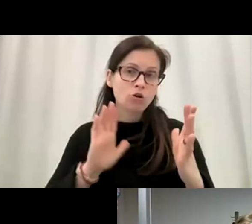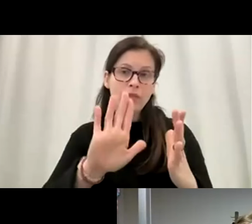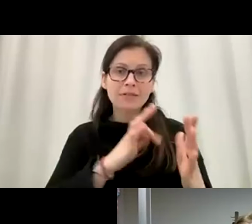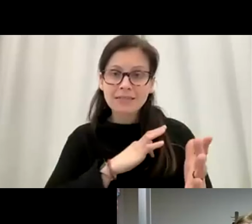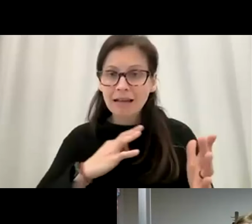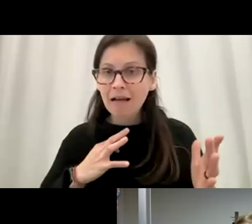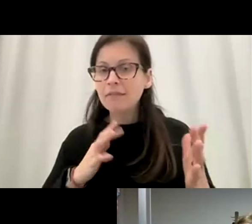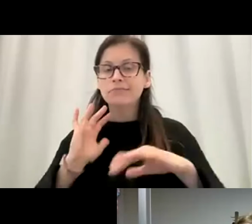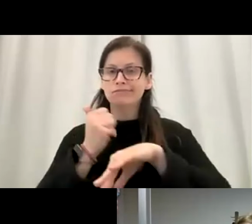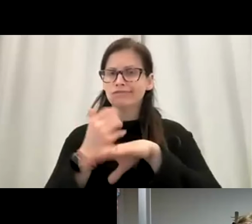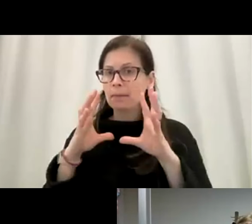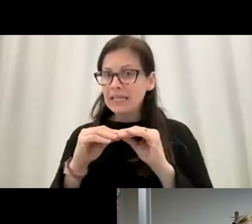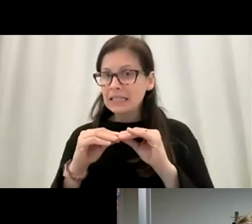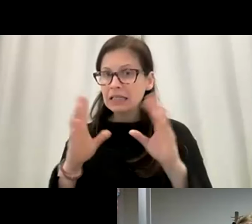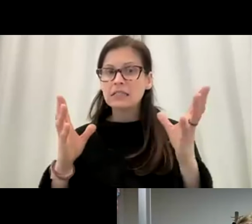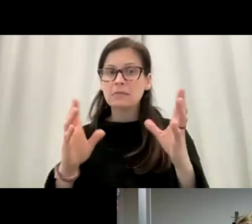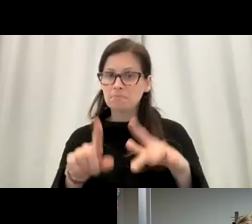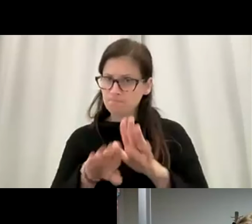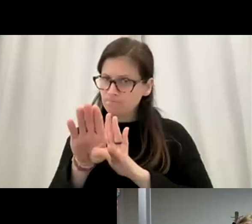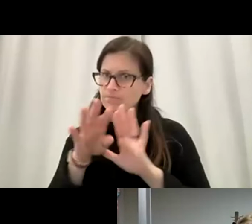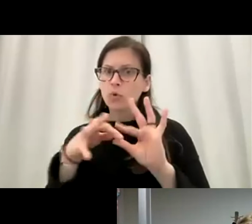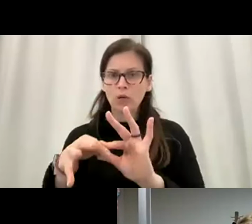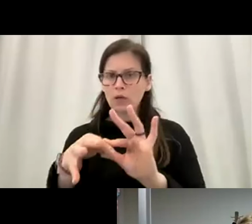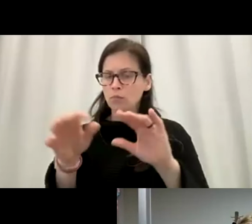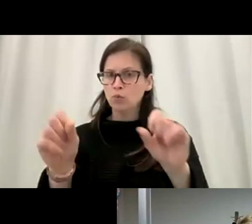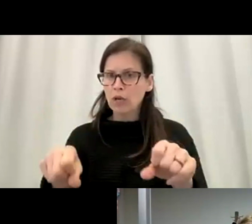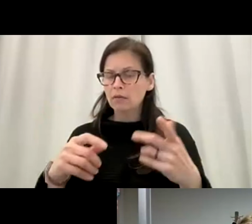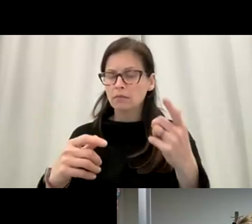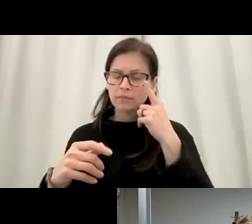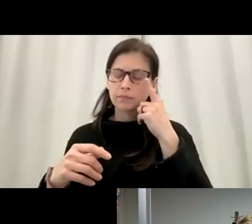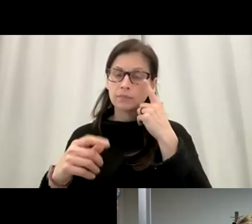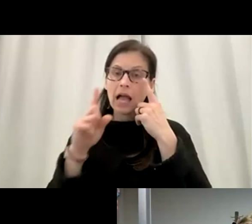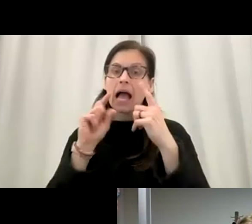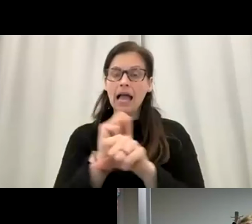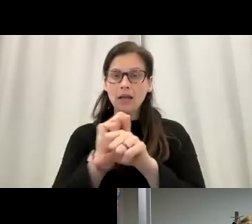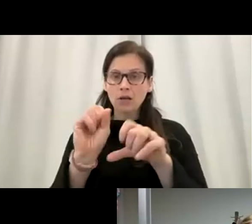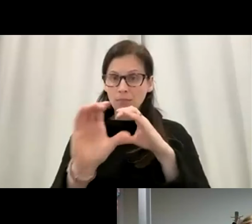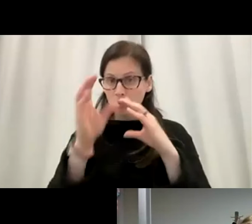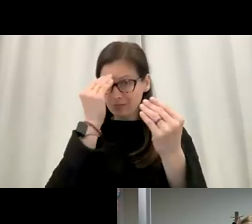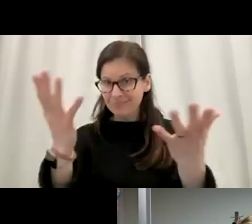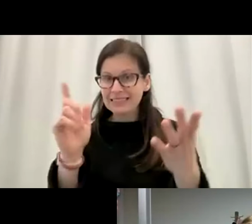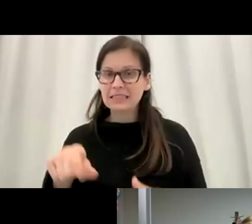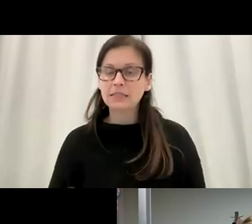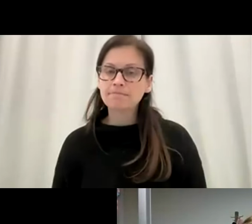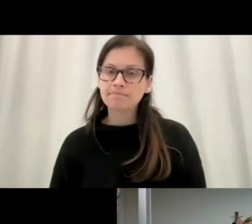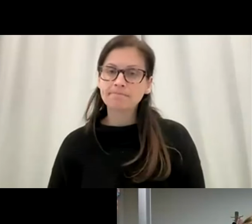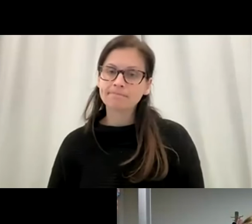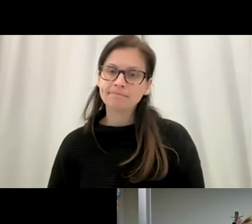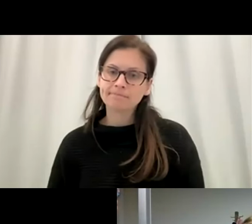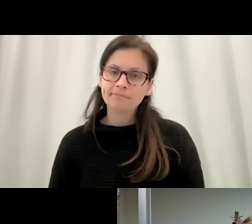up meetings, and develop those relationships. You can actually communicate those needs.